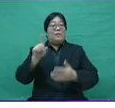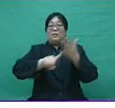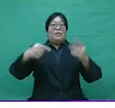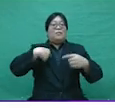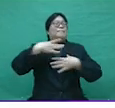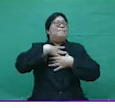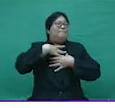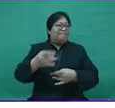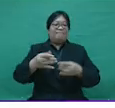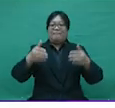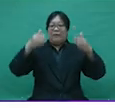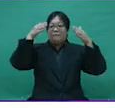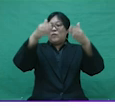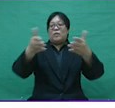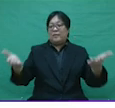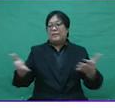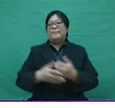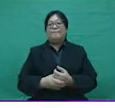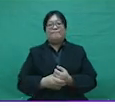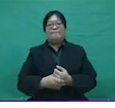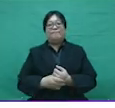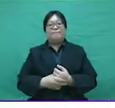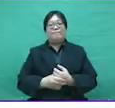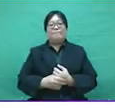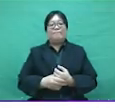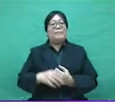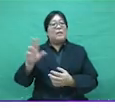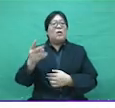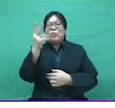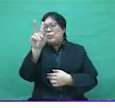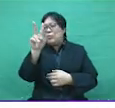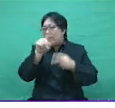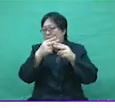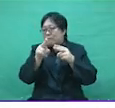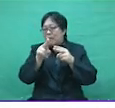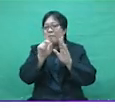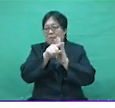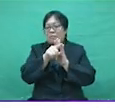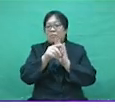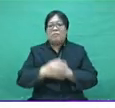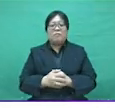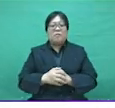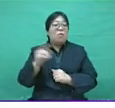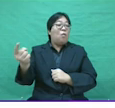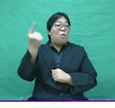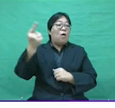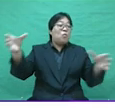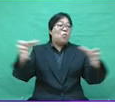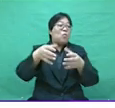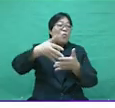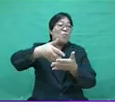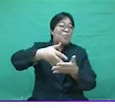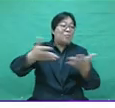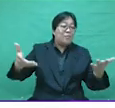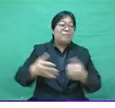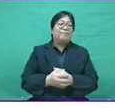What I love to focus for just 2 minutes is really that one of the